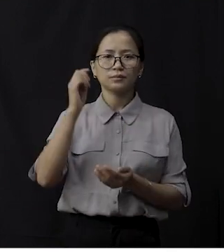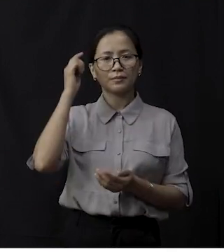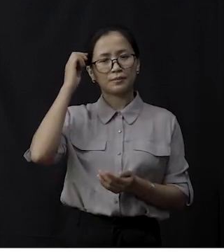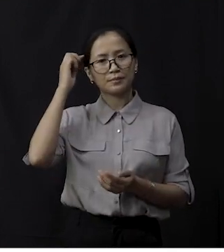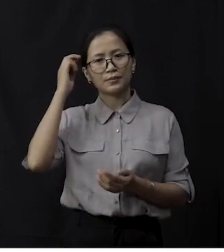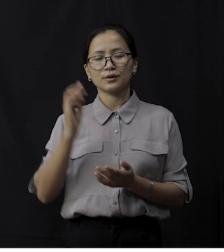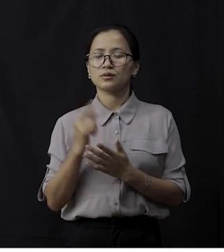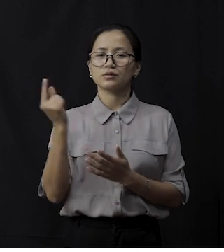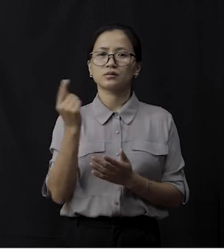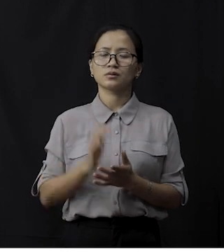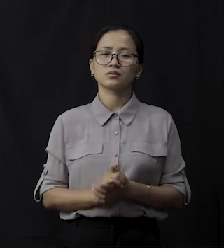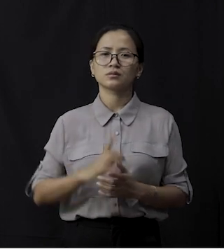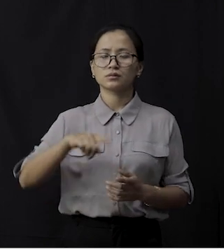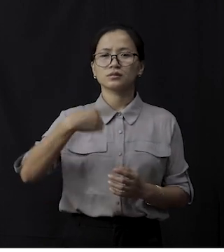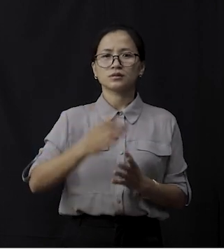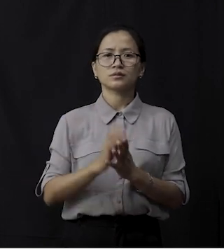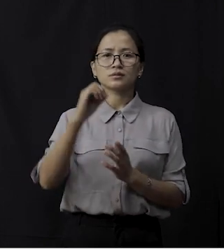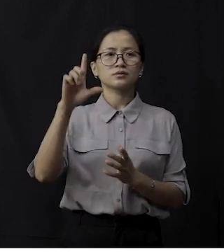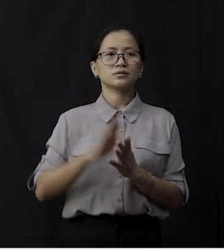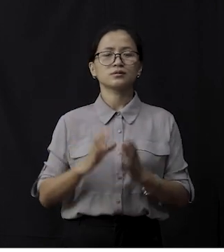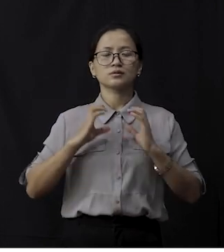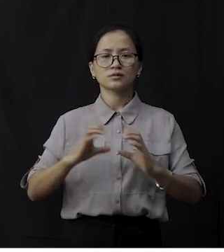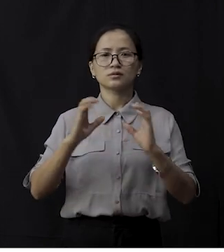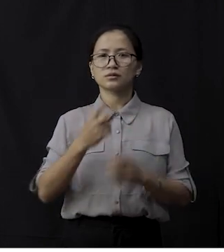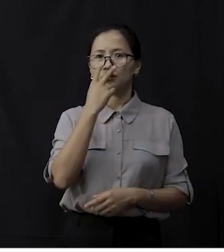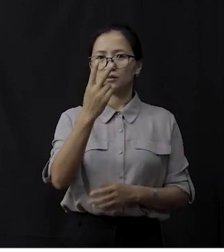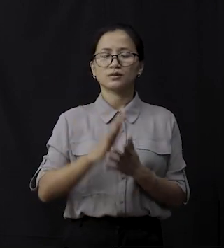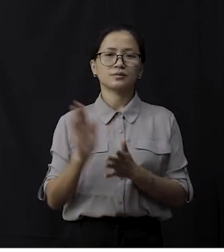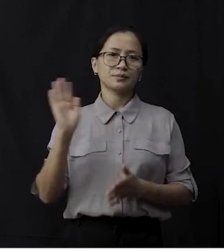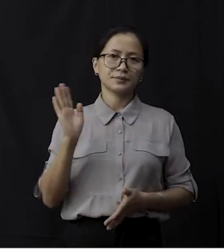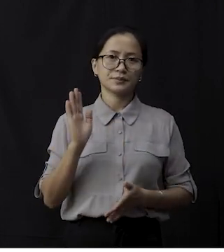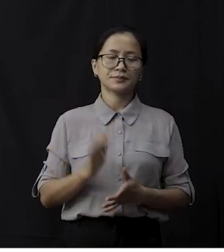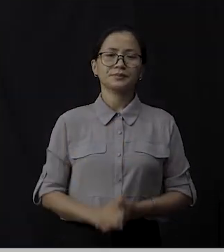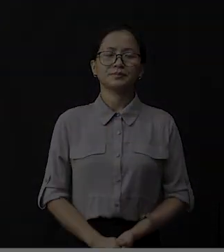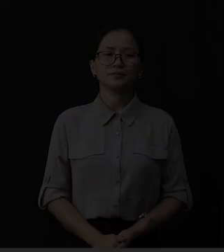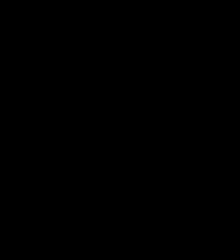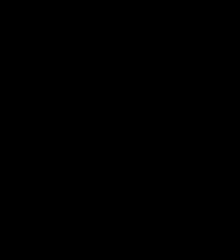usefulness of plants. And until the next class, take care, see you, and bye-bye.